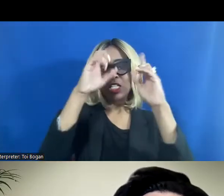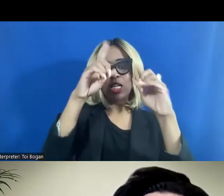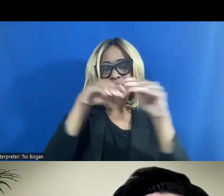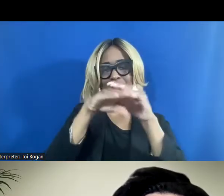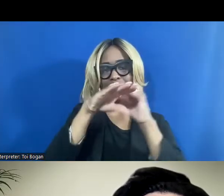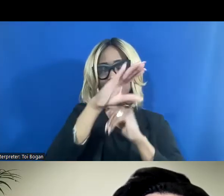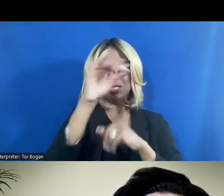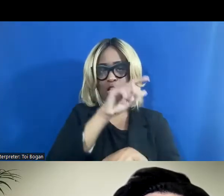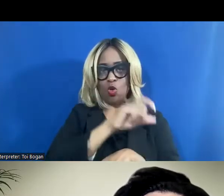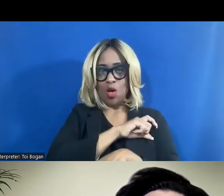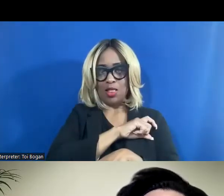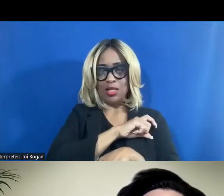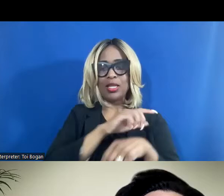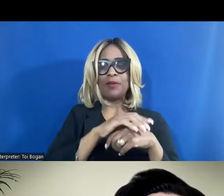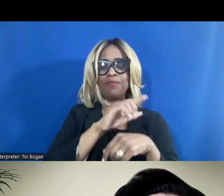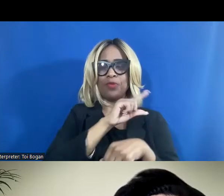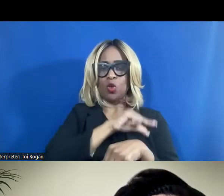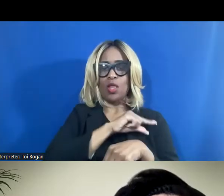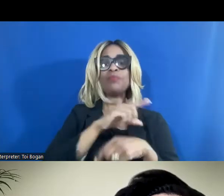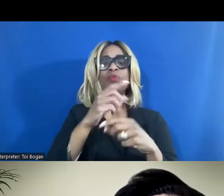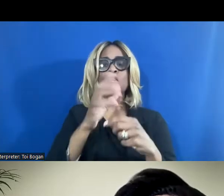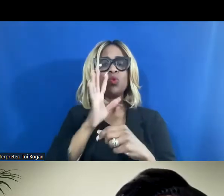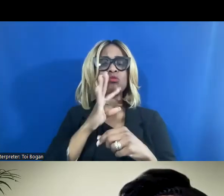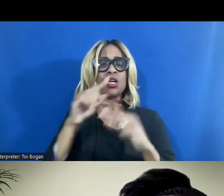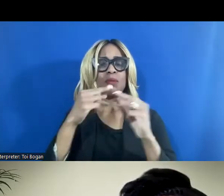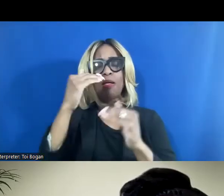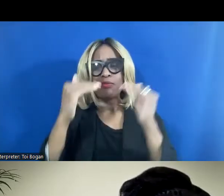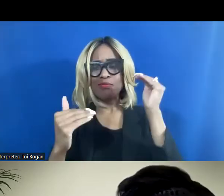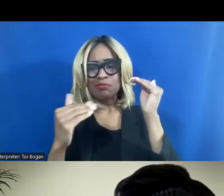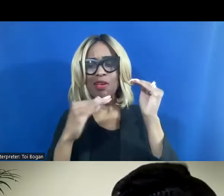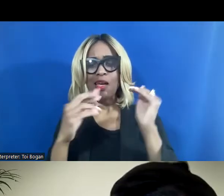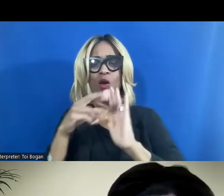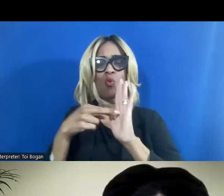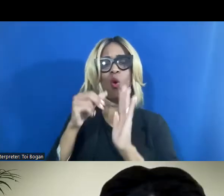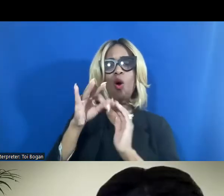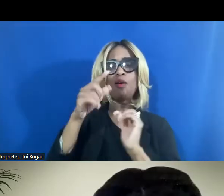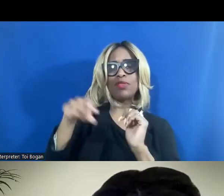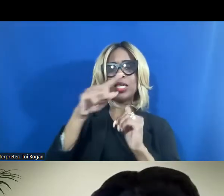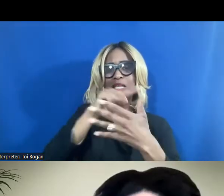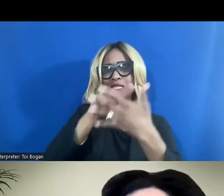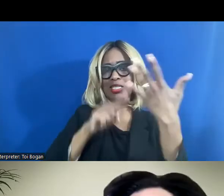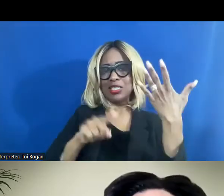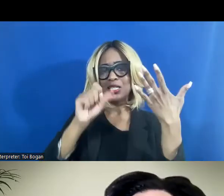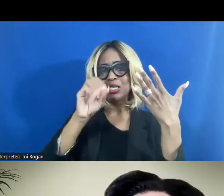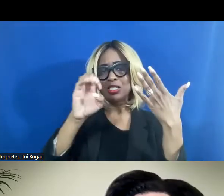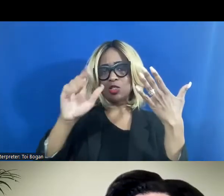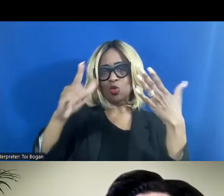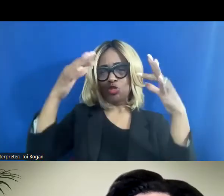talk a bit about disparities and the role of social determinants.